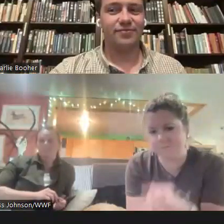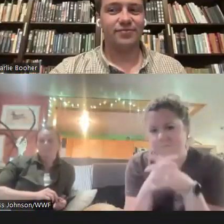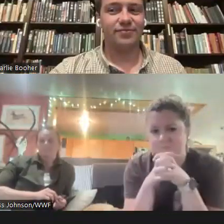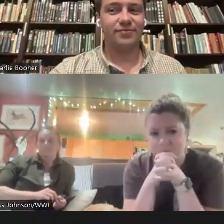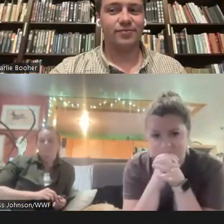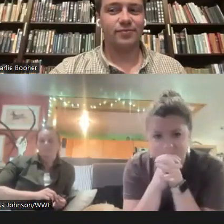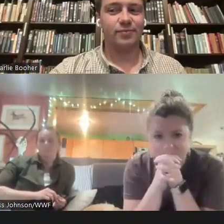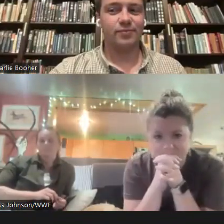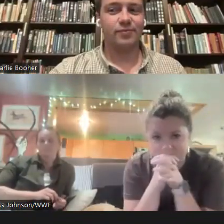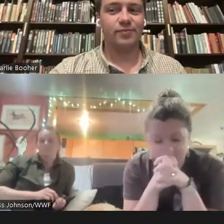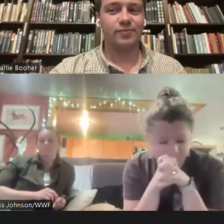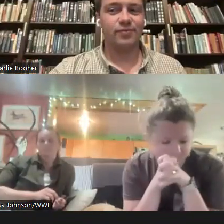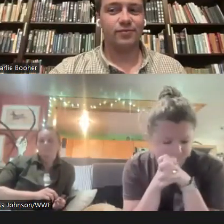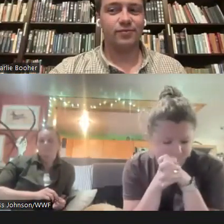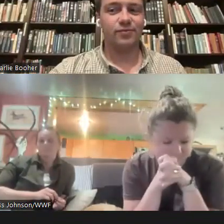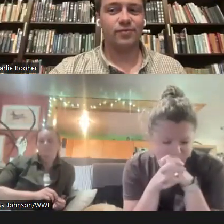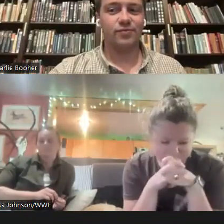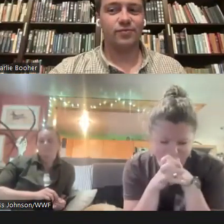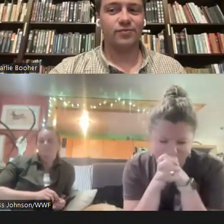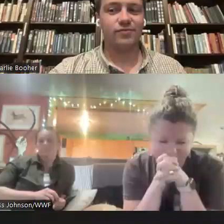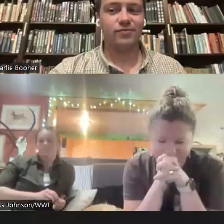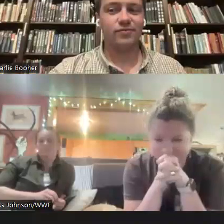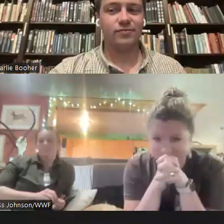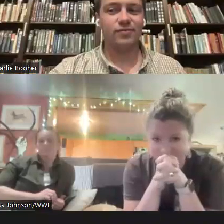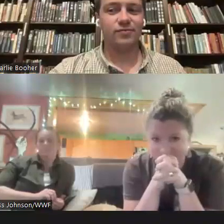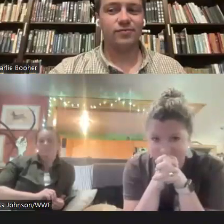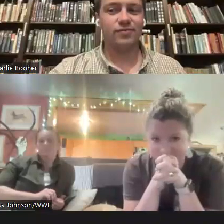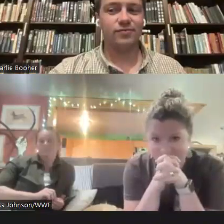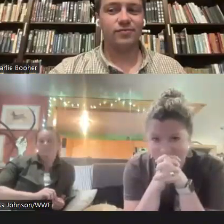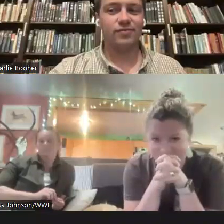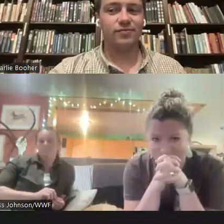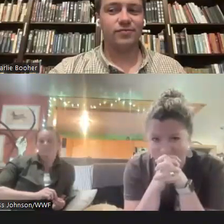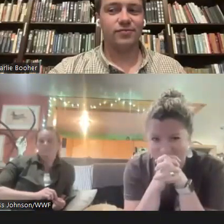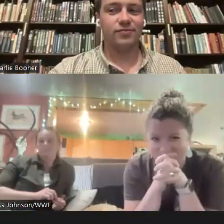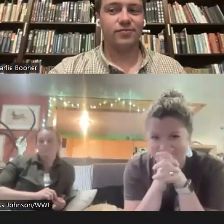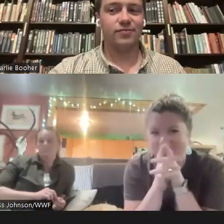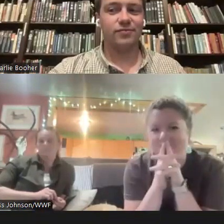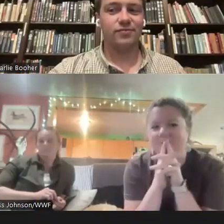Before we close it up, were there any other questions from the audience, from the chat?